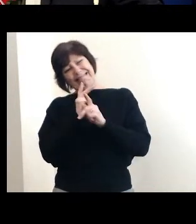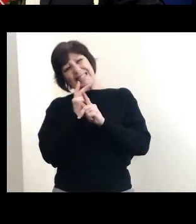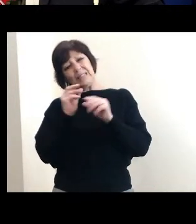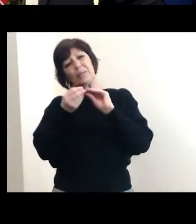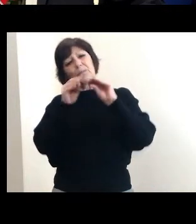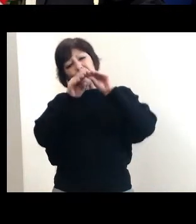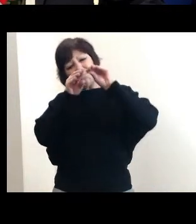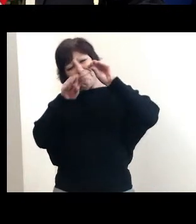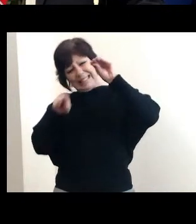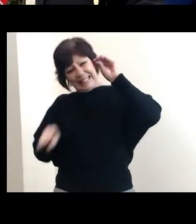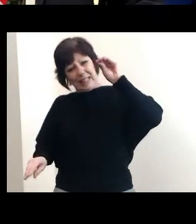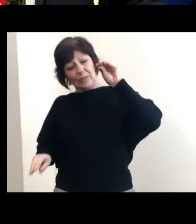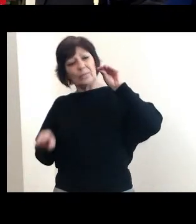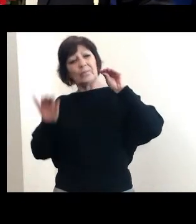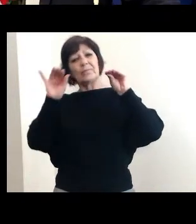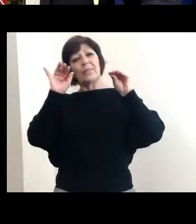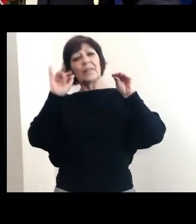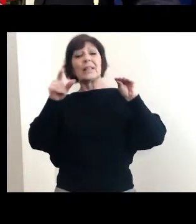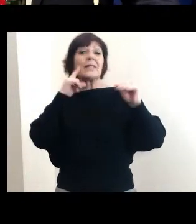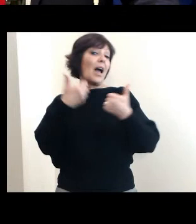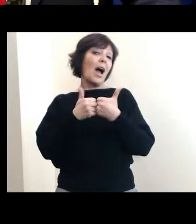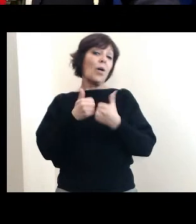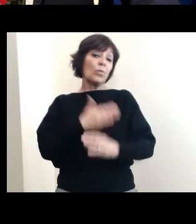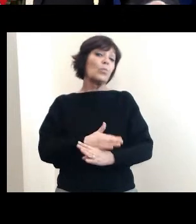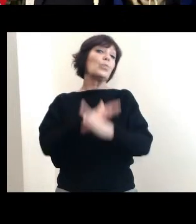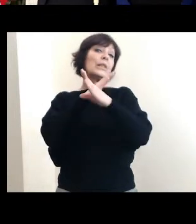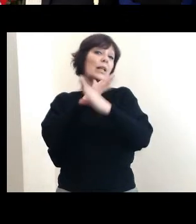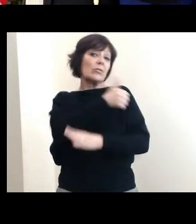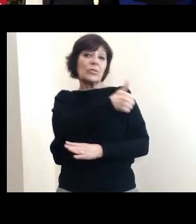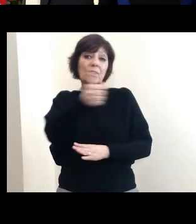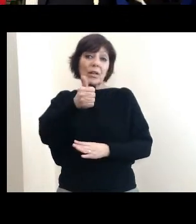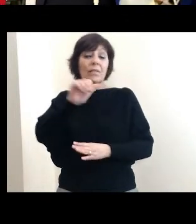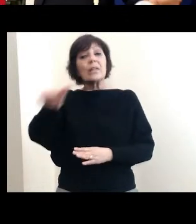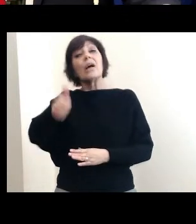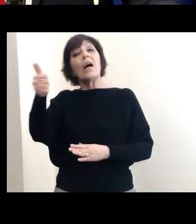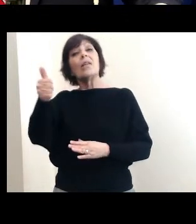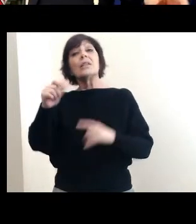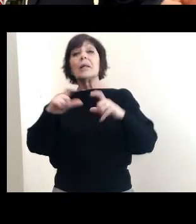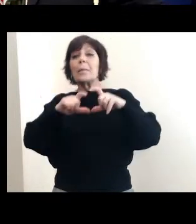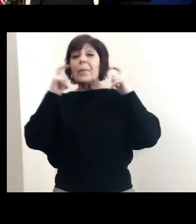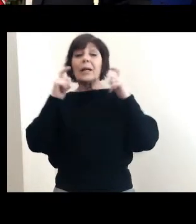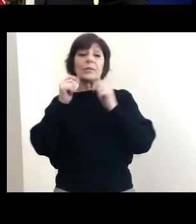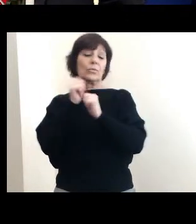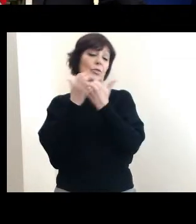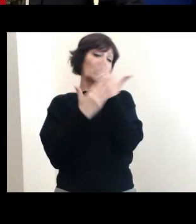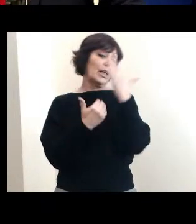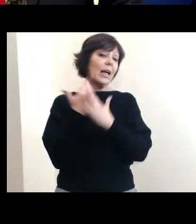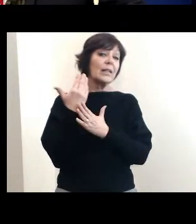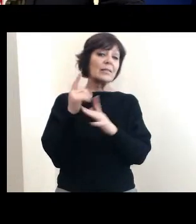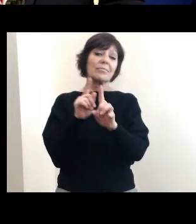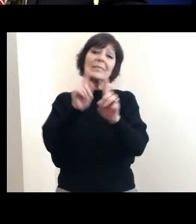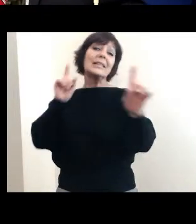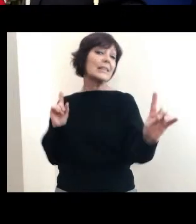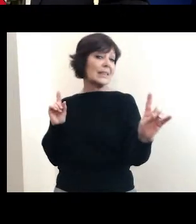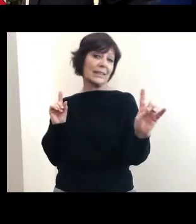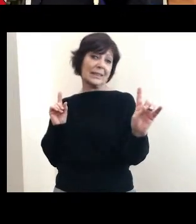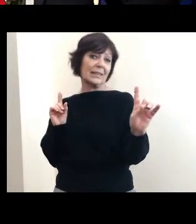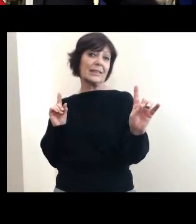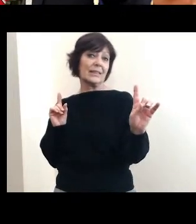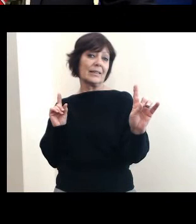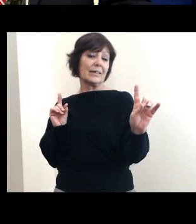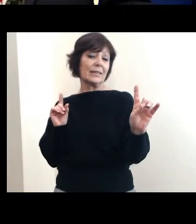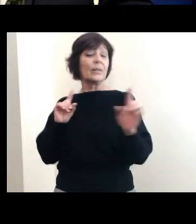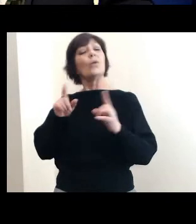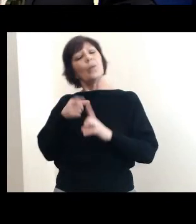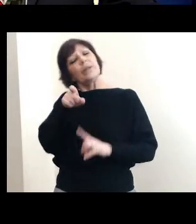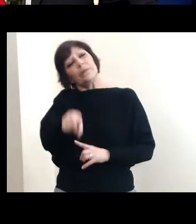possible. And that's by protecting ourselves and others by wearing the masks, washing our hands, practicing safe social distancing when you